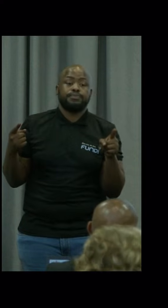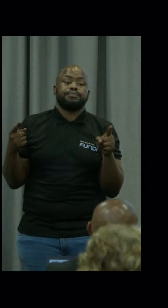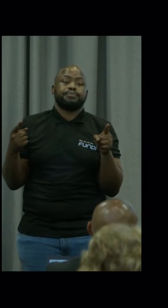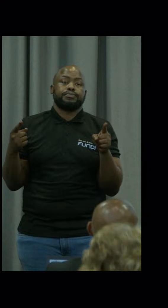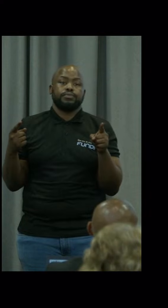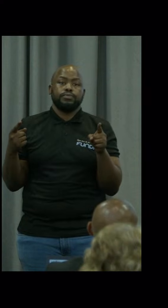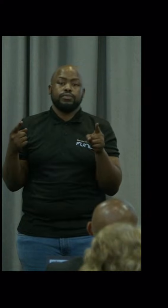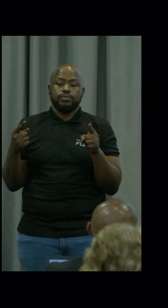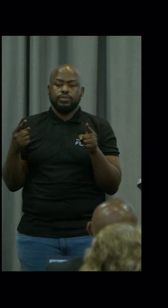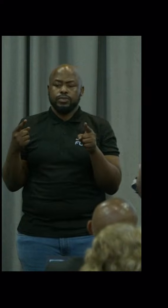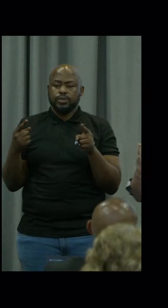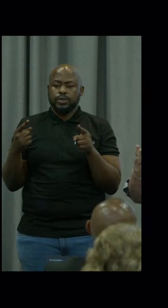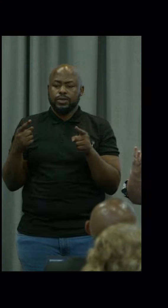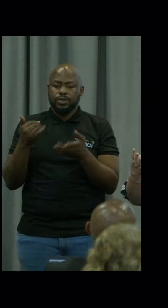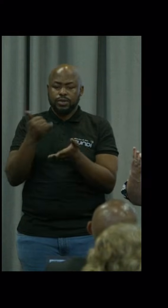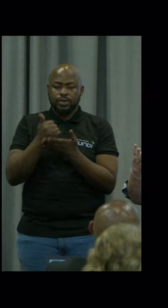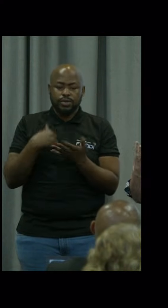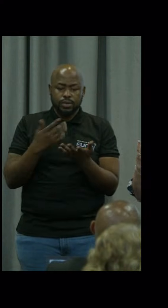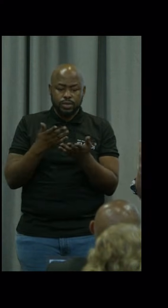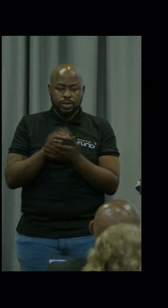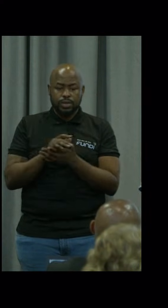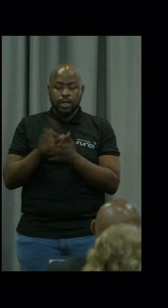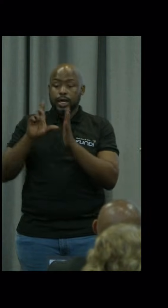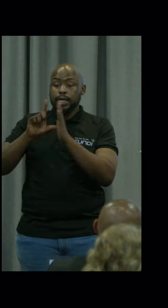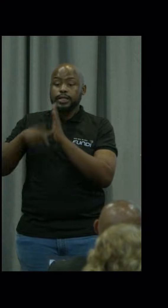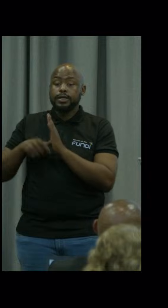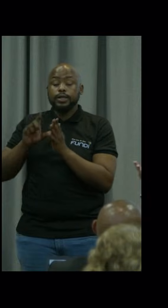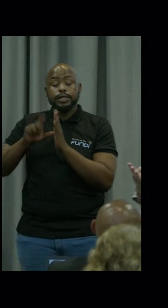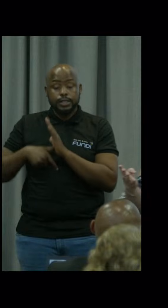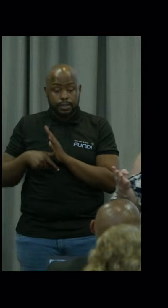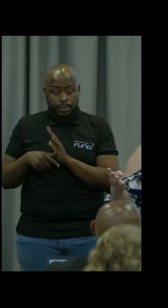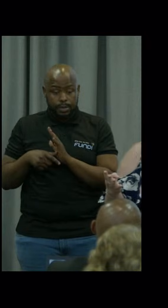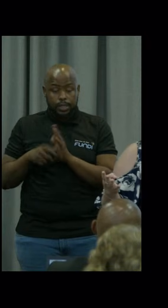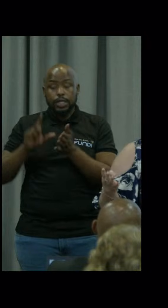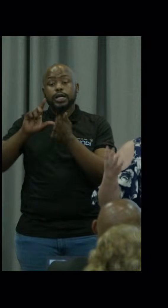want to help me out, there's a whole lot of stuff.